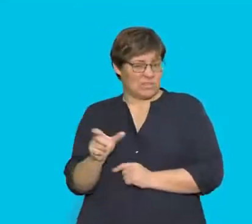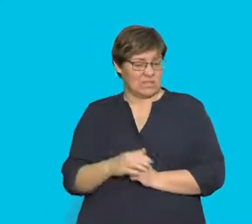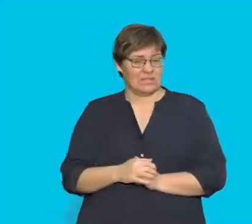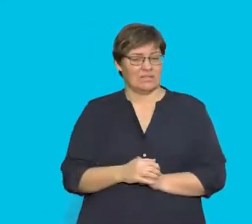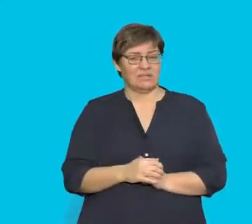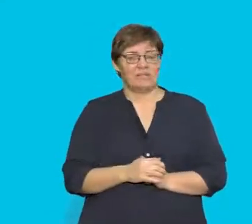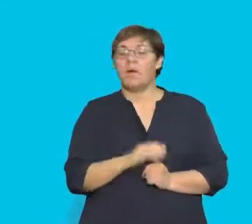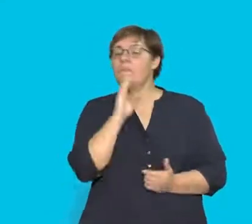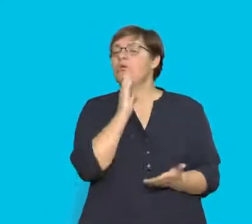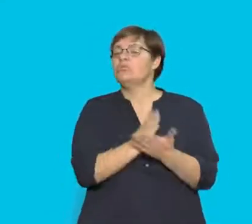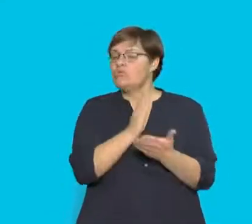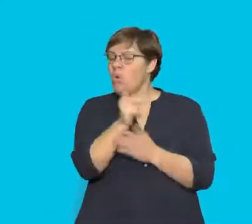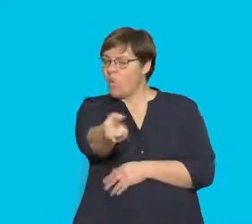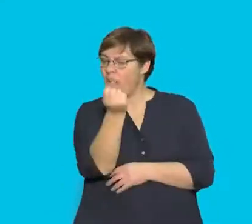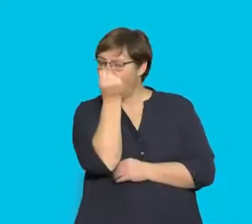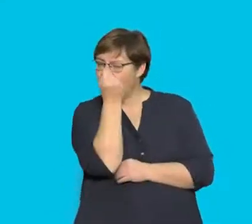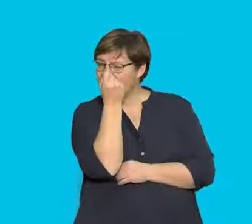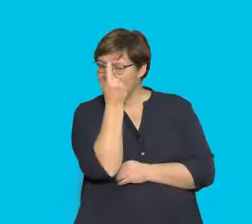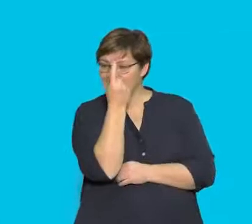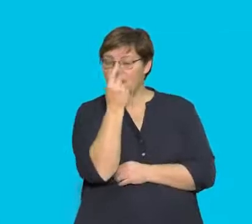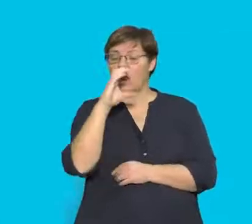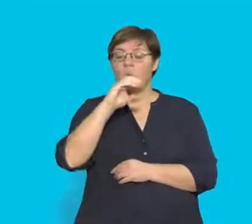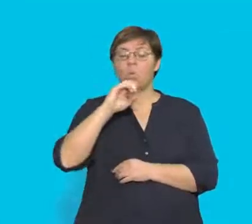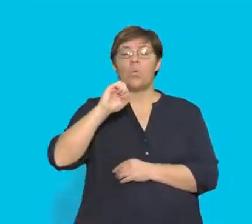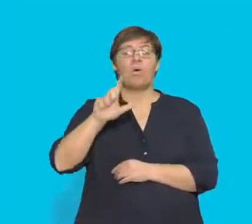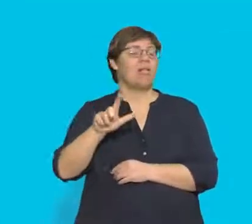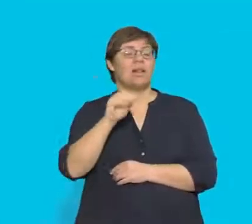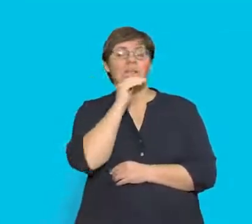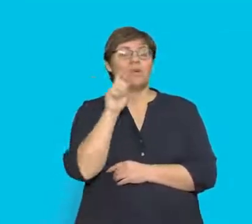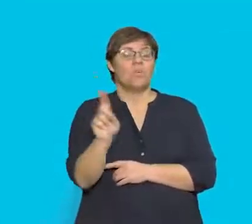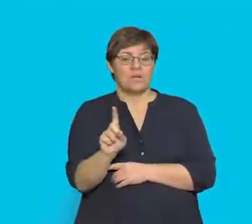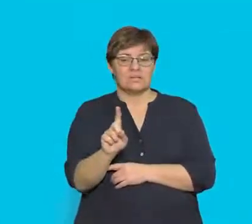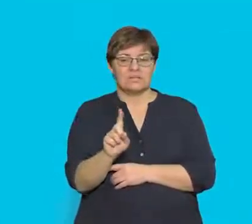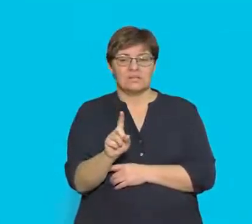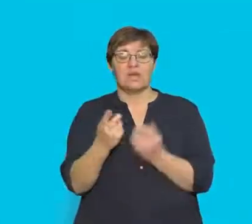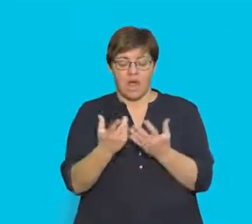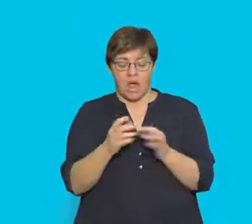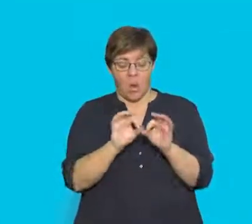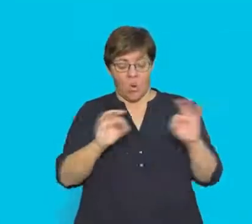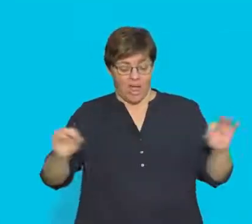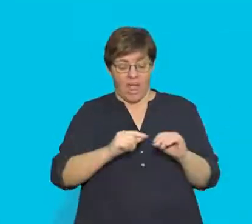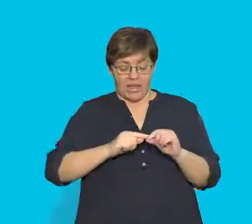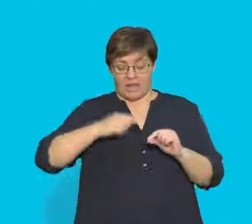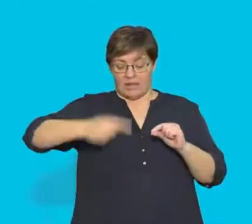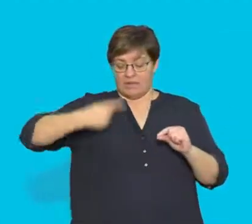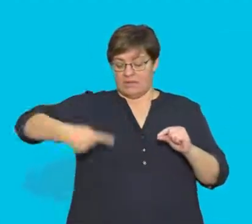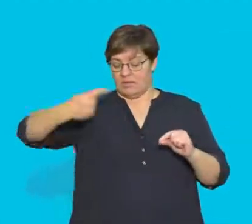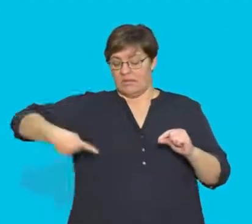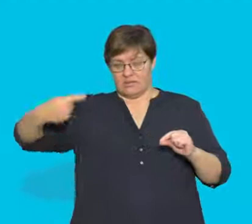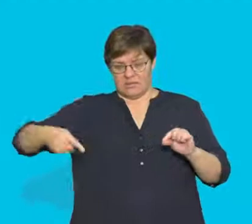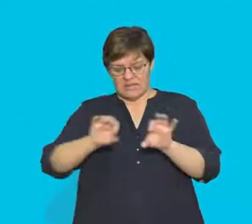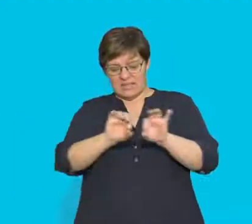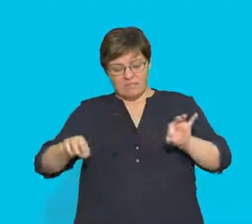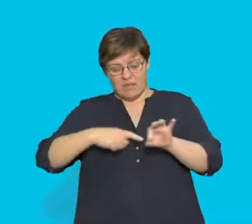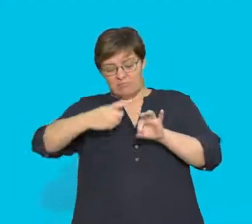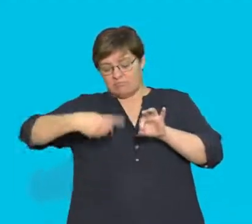And we just need to make sure that we understand that a coil just means that we've taken wire and we've wrapped it around